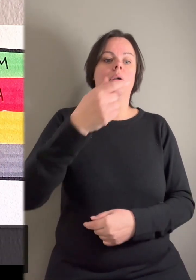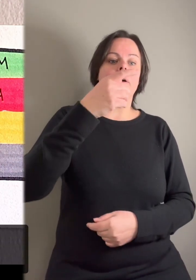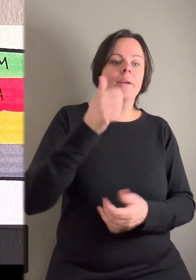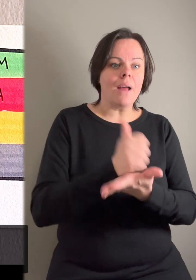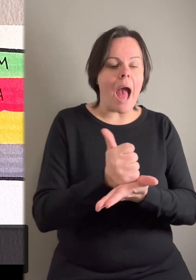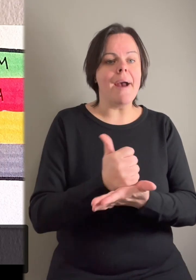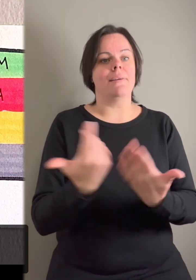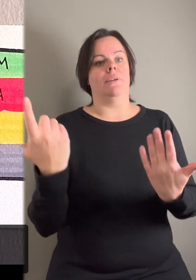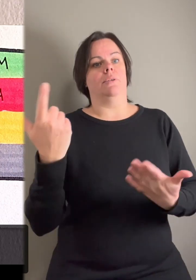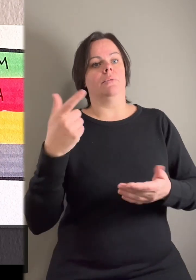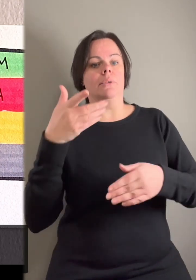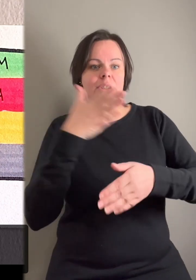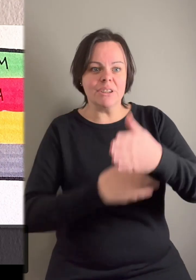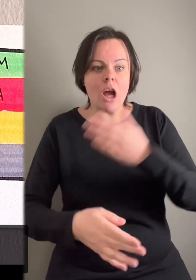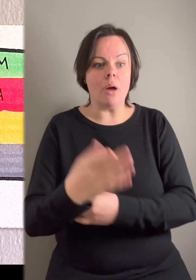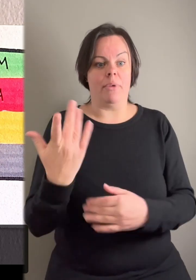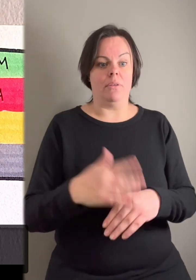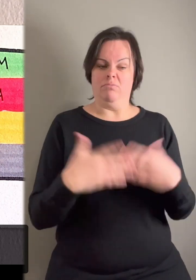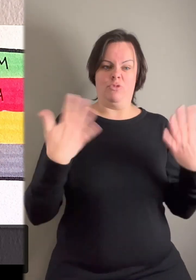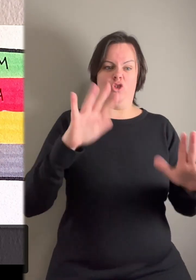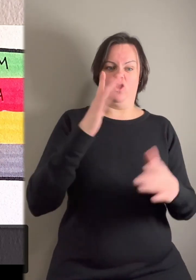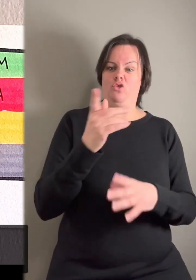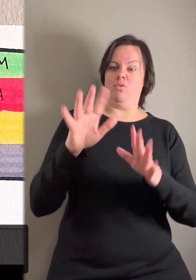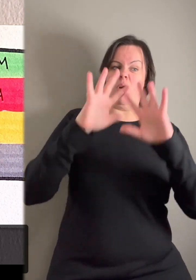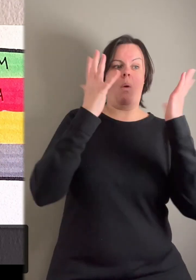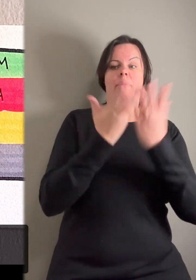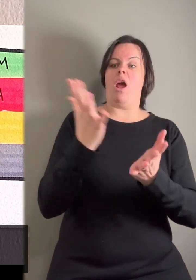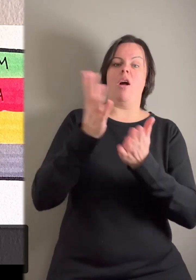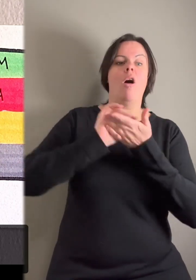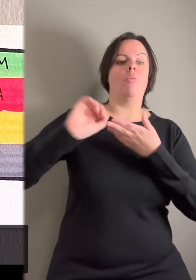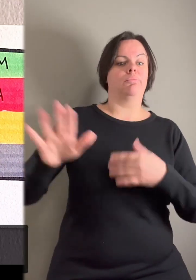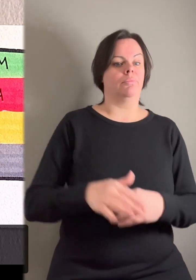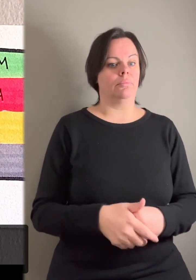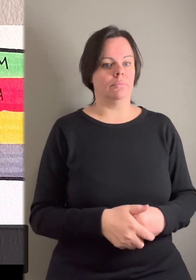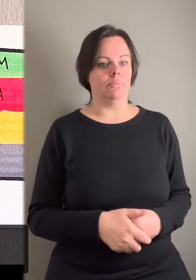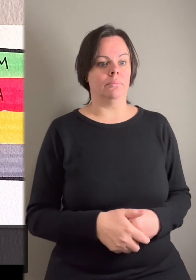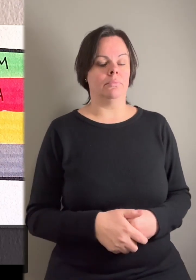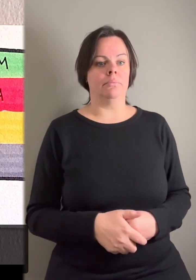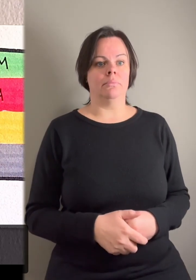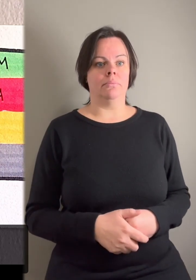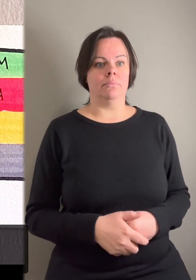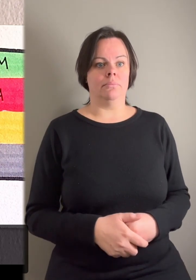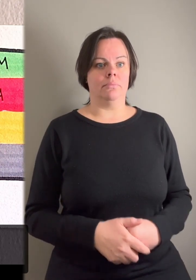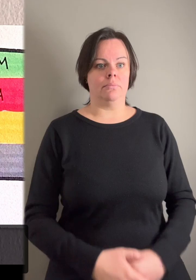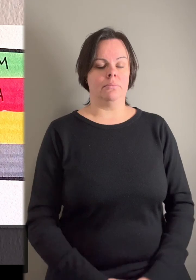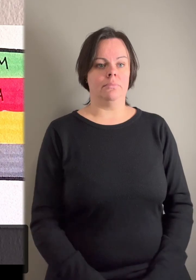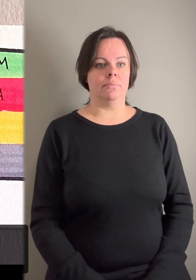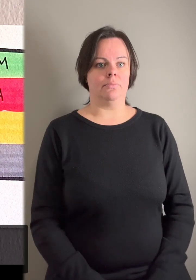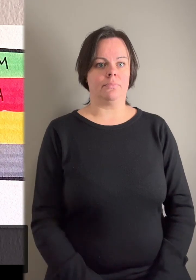poor, gay, disabled, and of the global majority all at once.